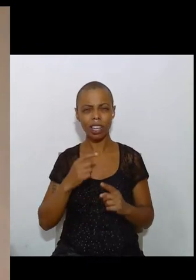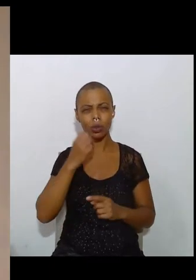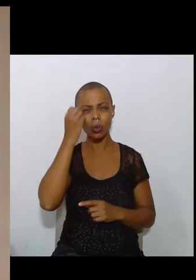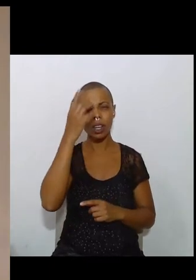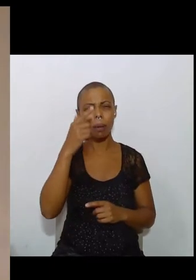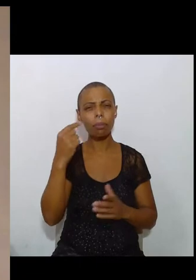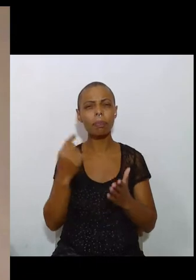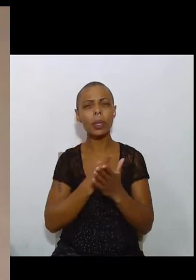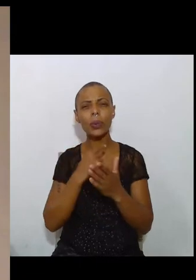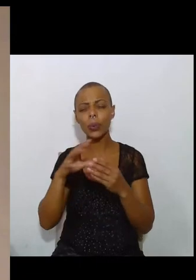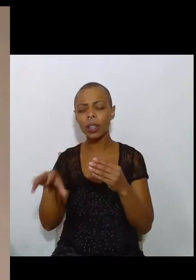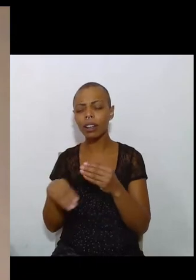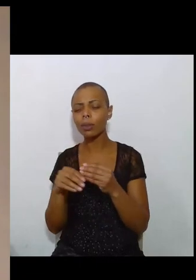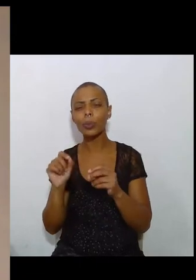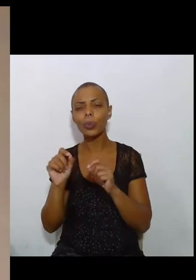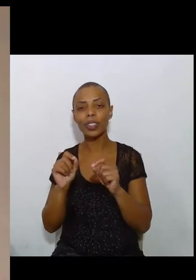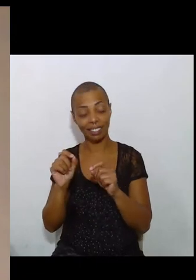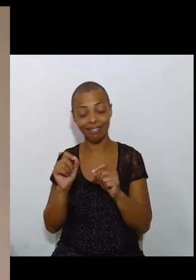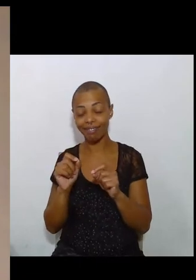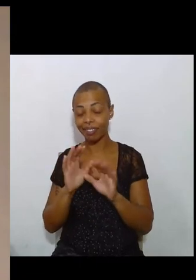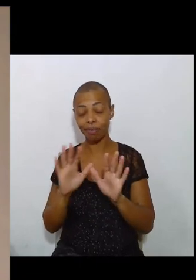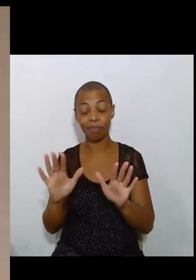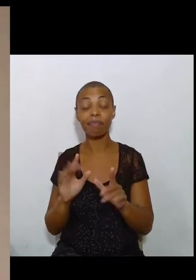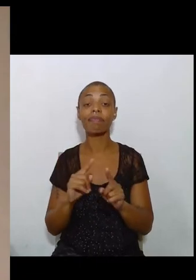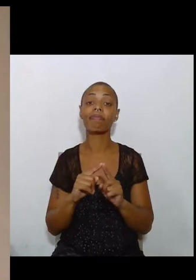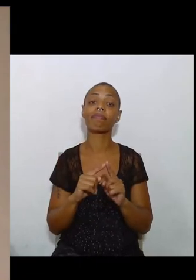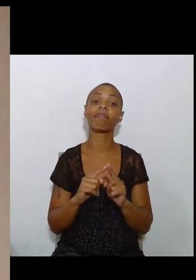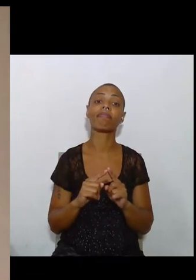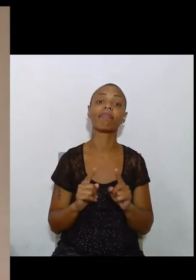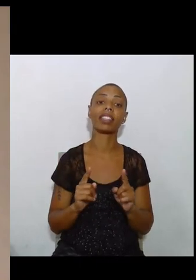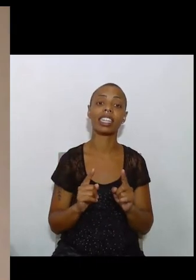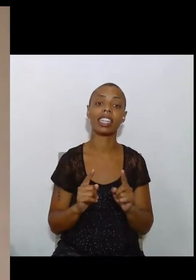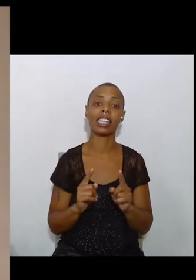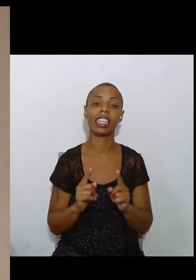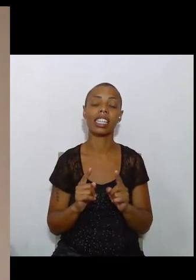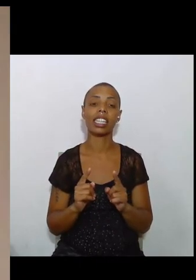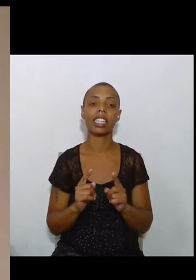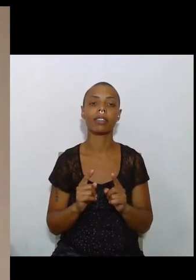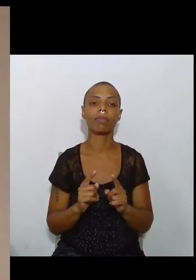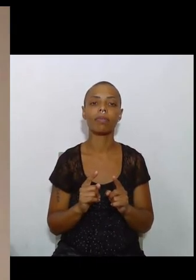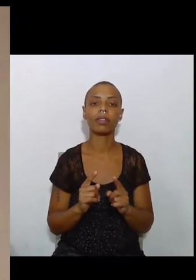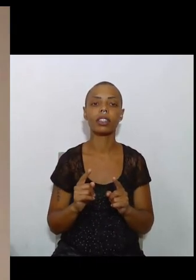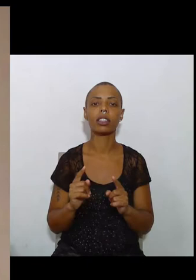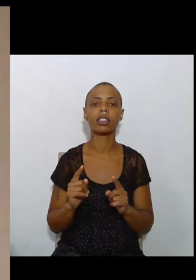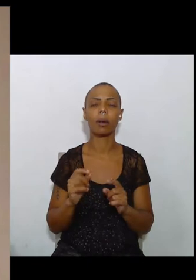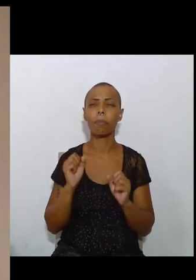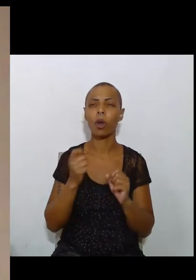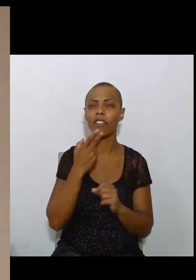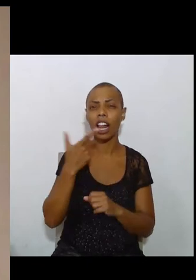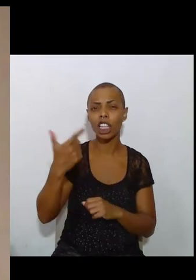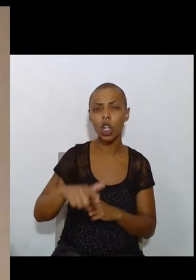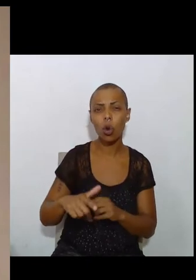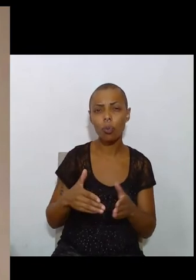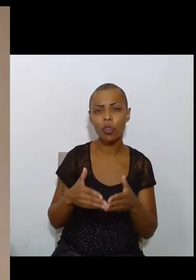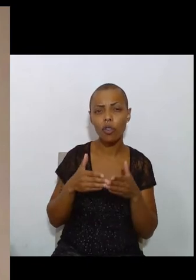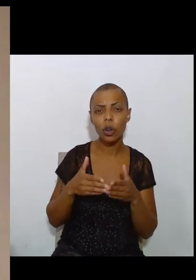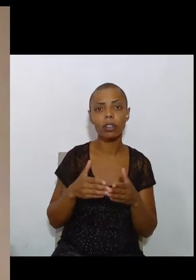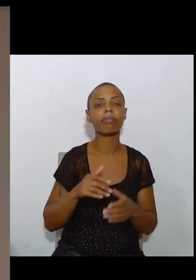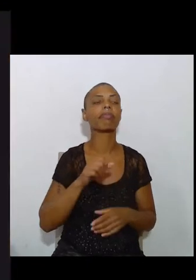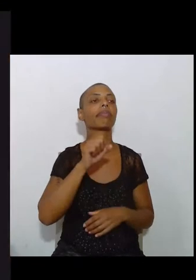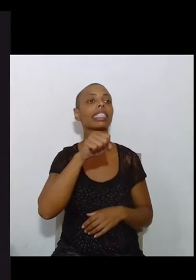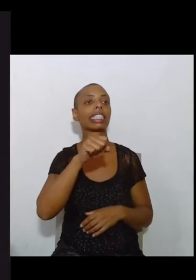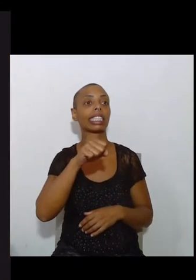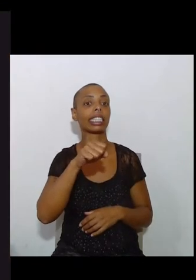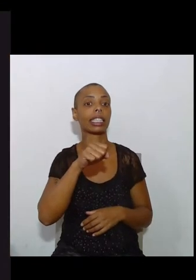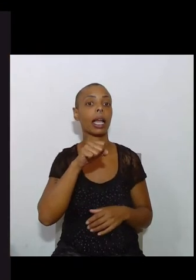and you asked another question I can't quite remember what it was if you can repeat it please